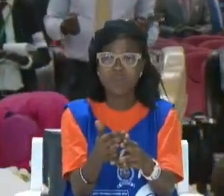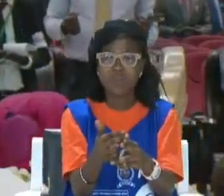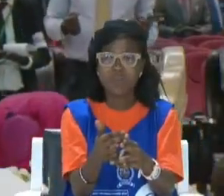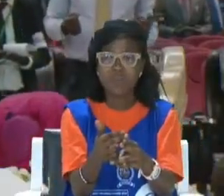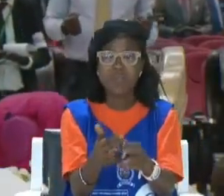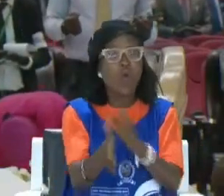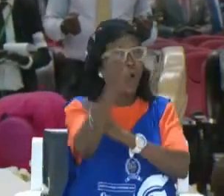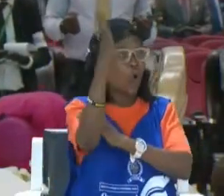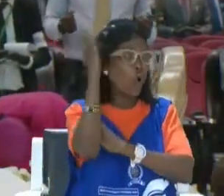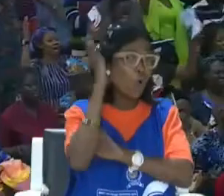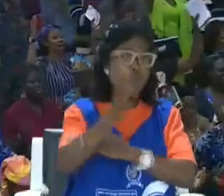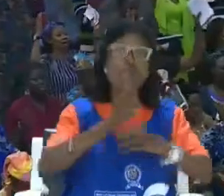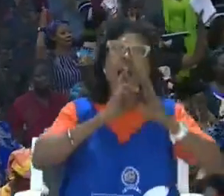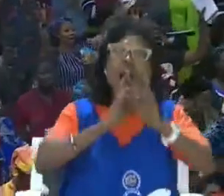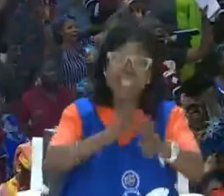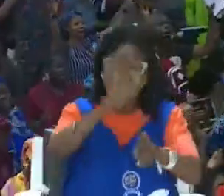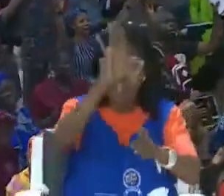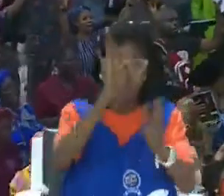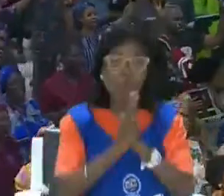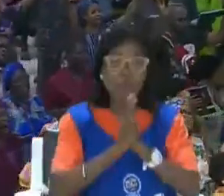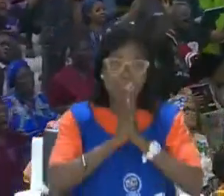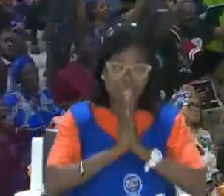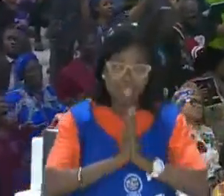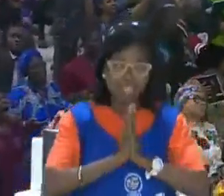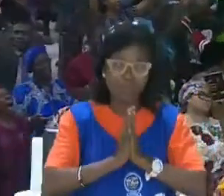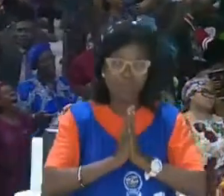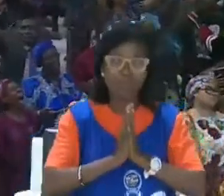God will answer your prayers.